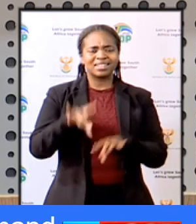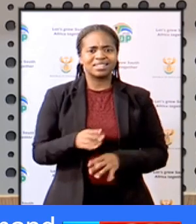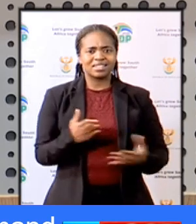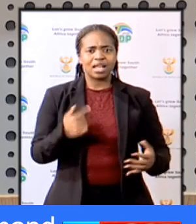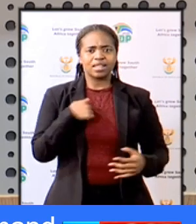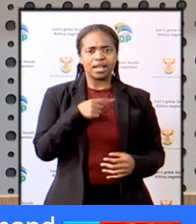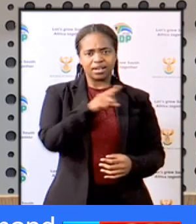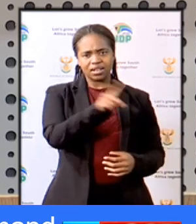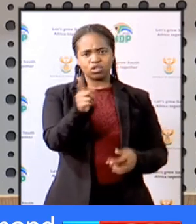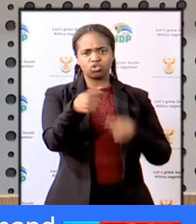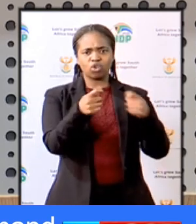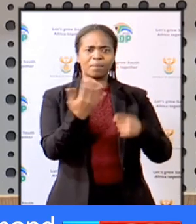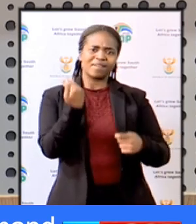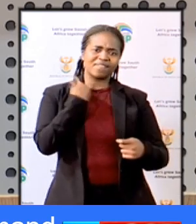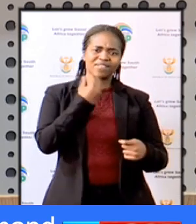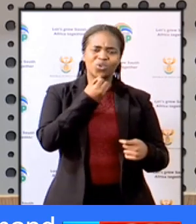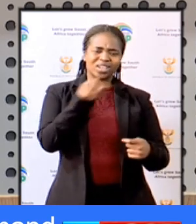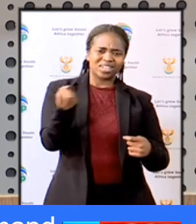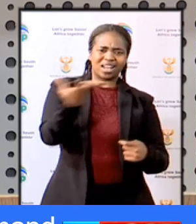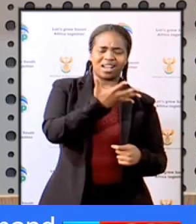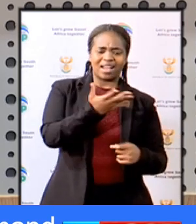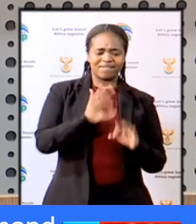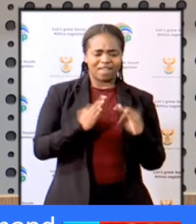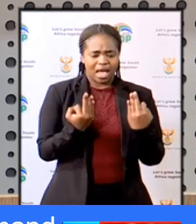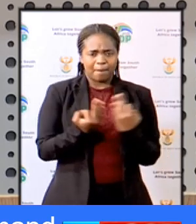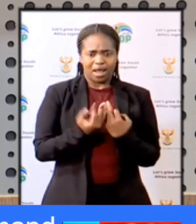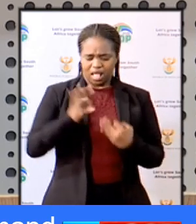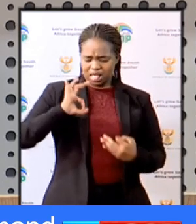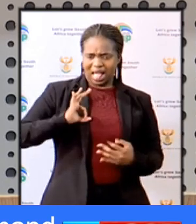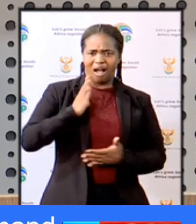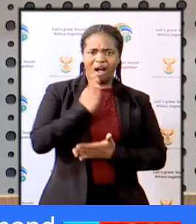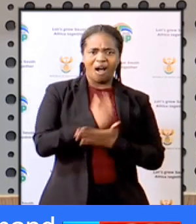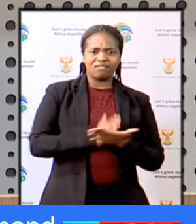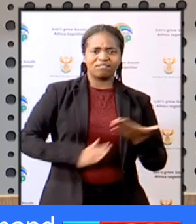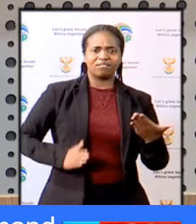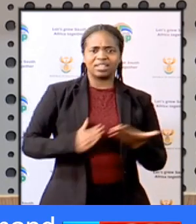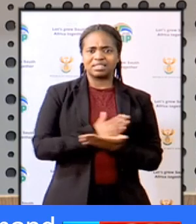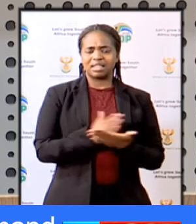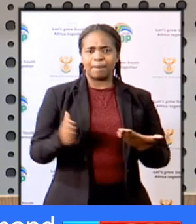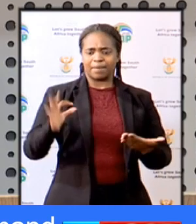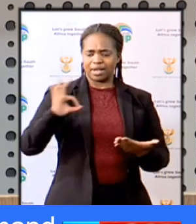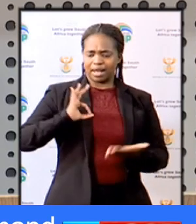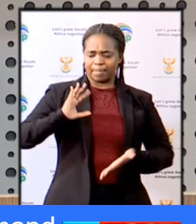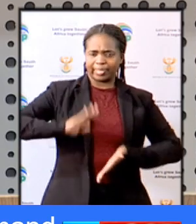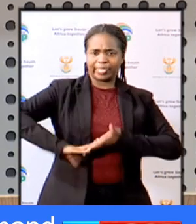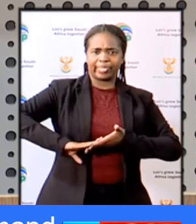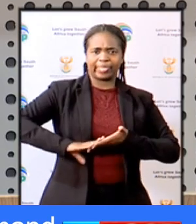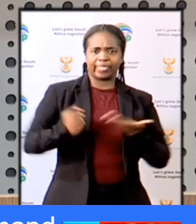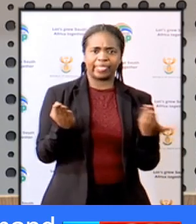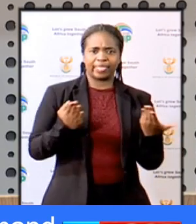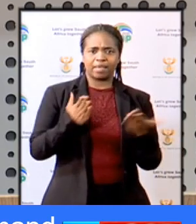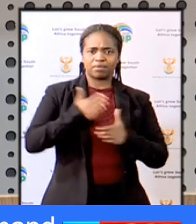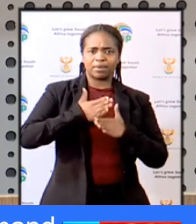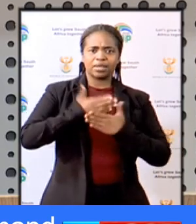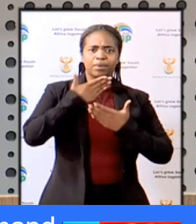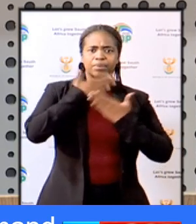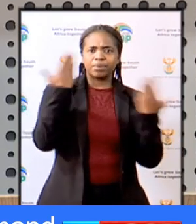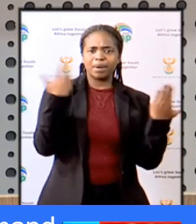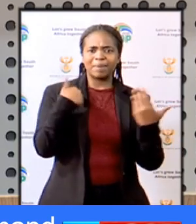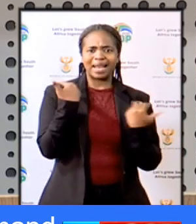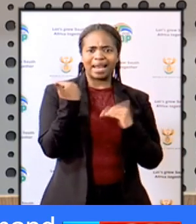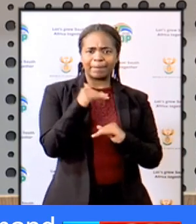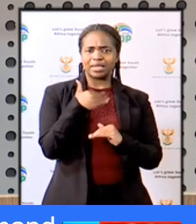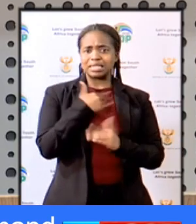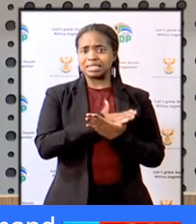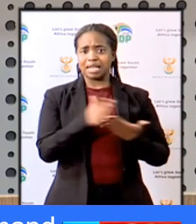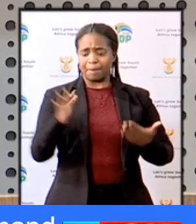crisis, where families have had the incomes slashed and so many workers have been with either a limited income or